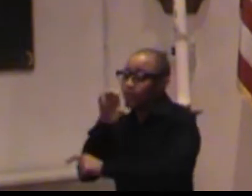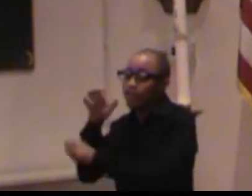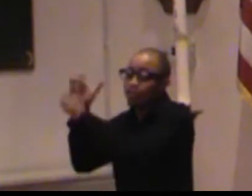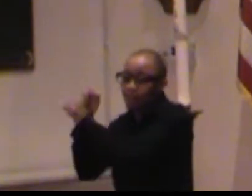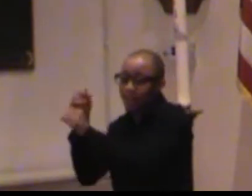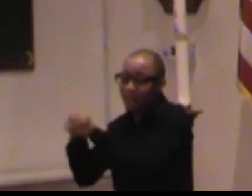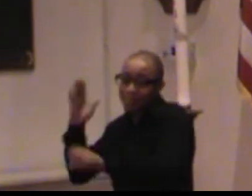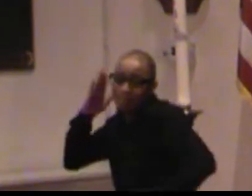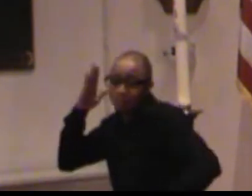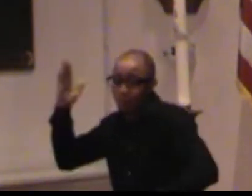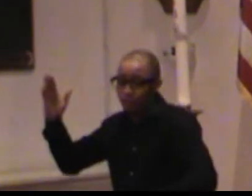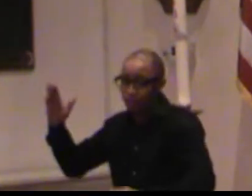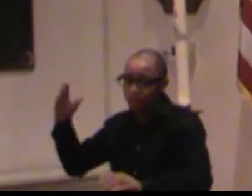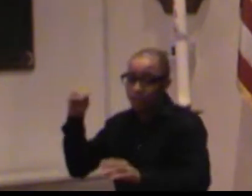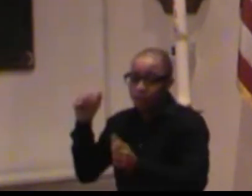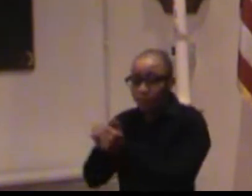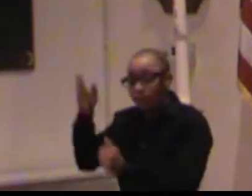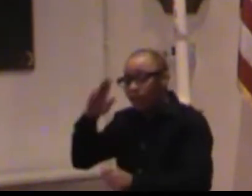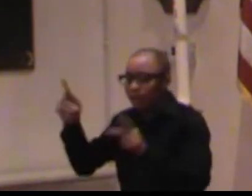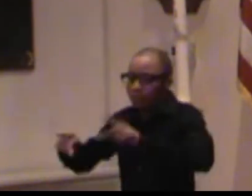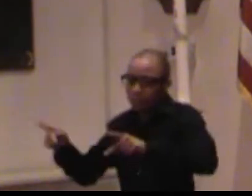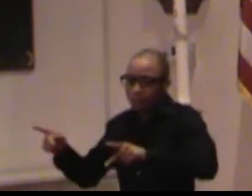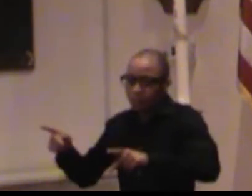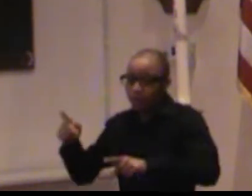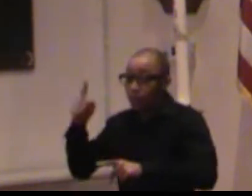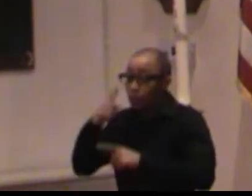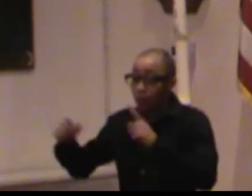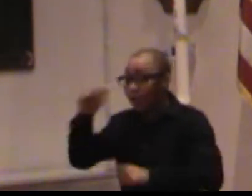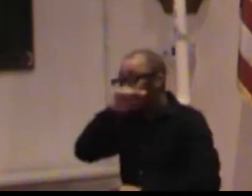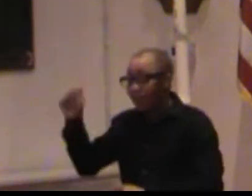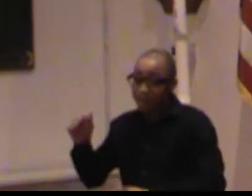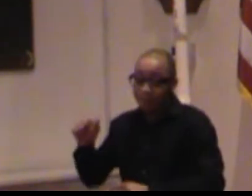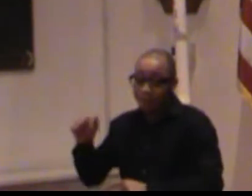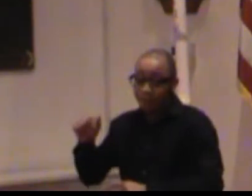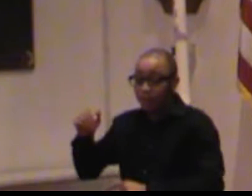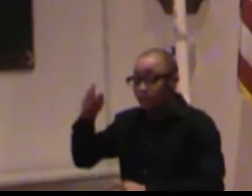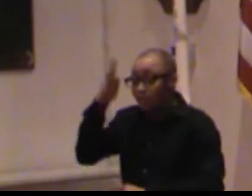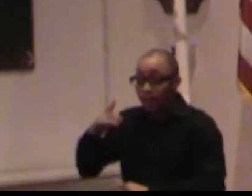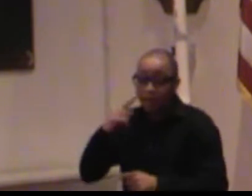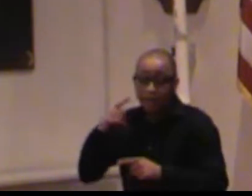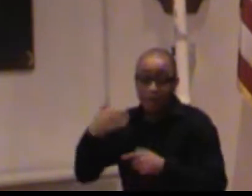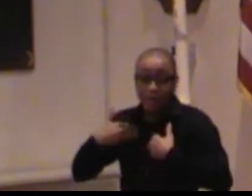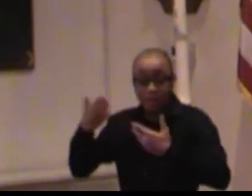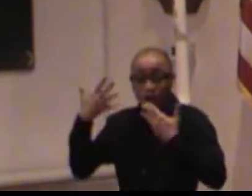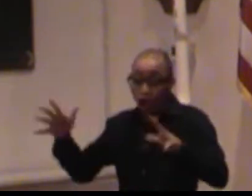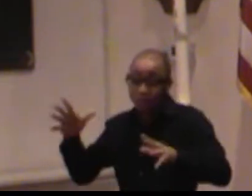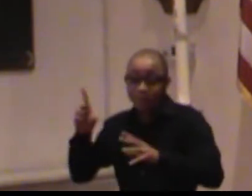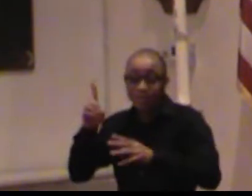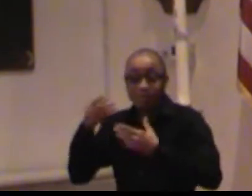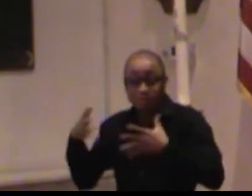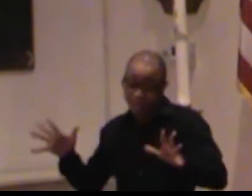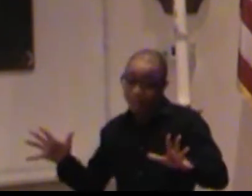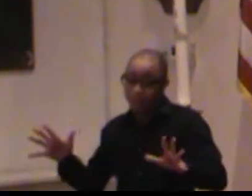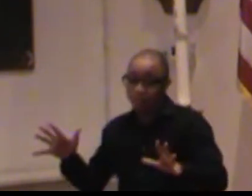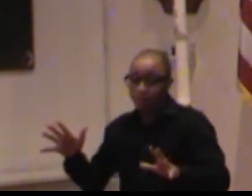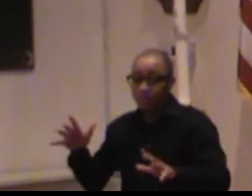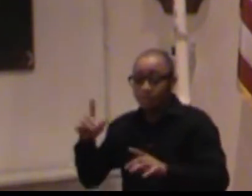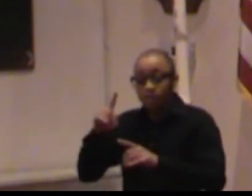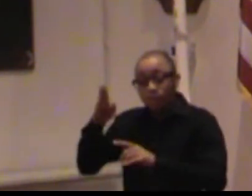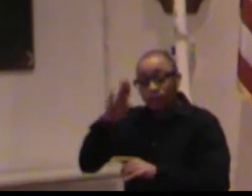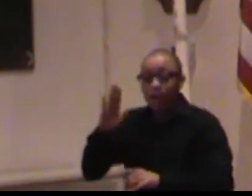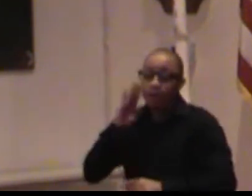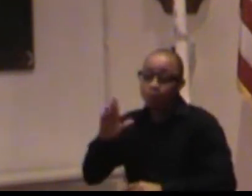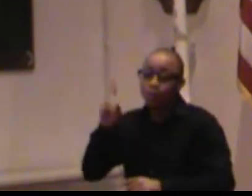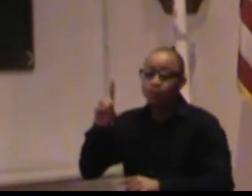future of God's people. So know that whatever God has already done, church, God can surpass and